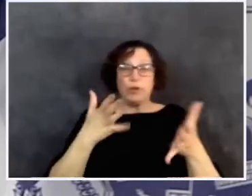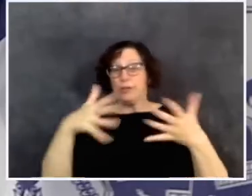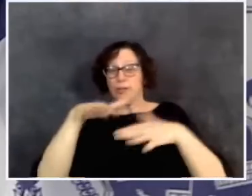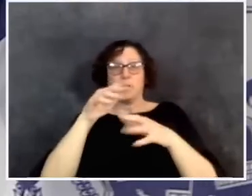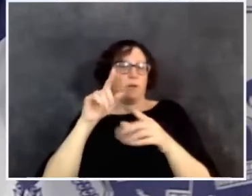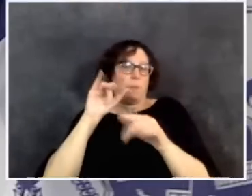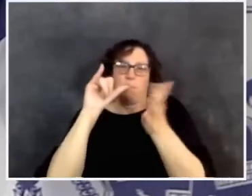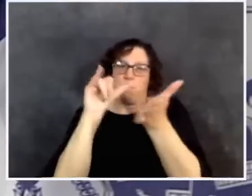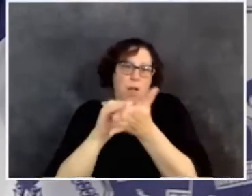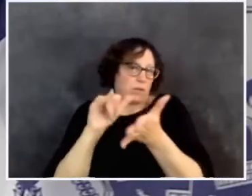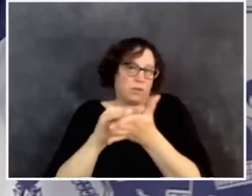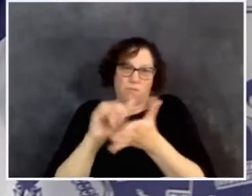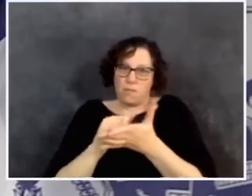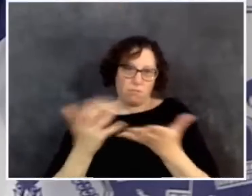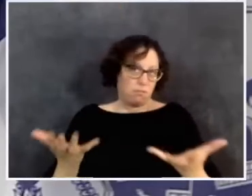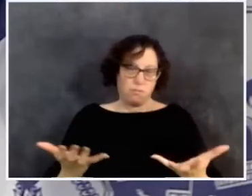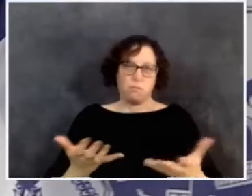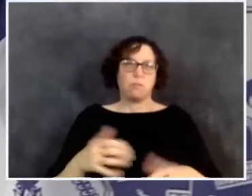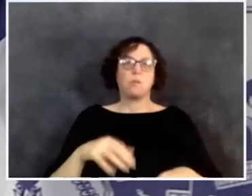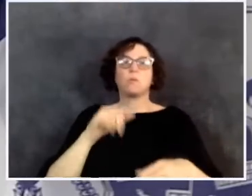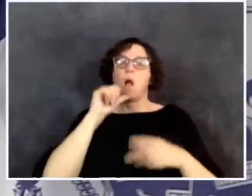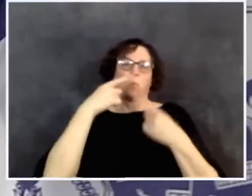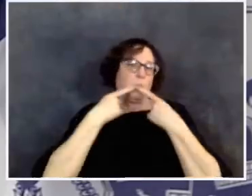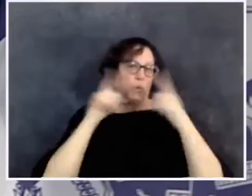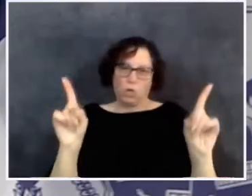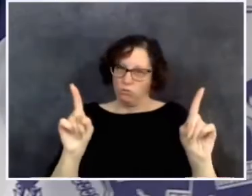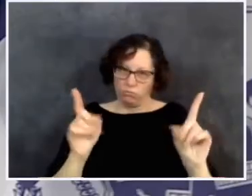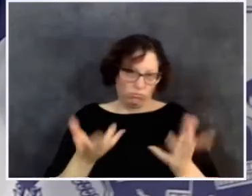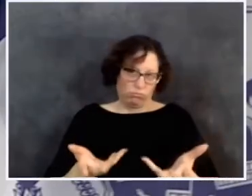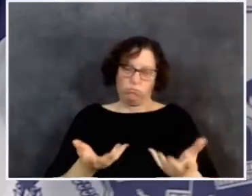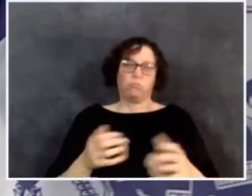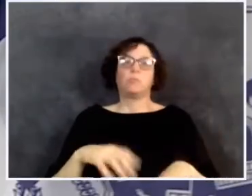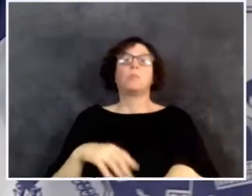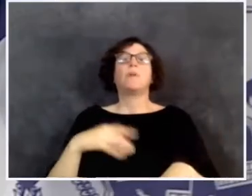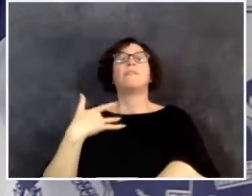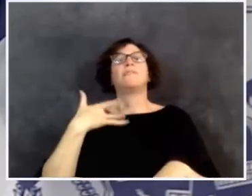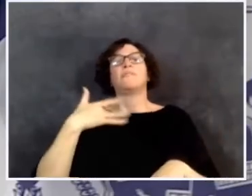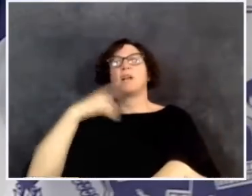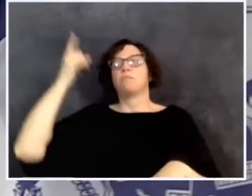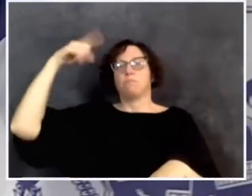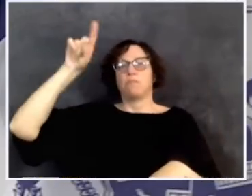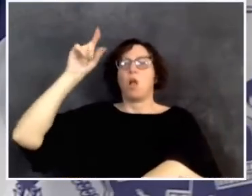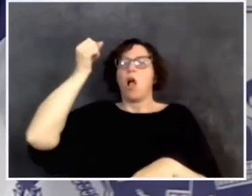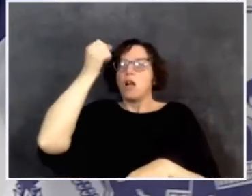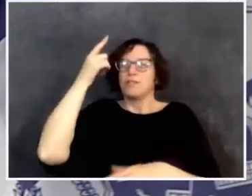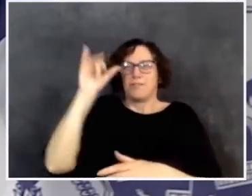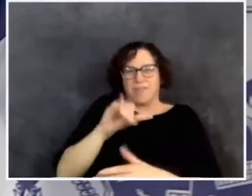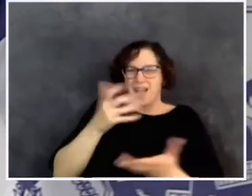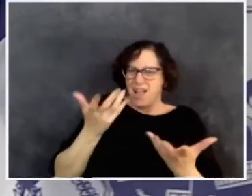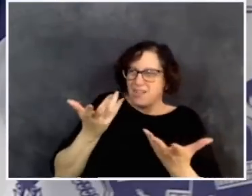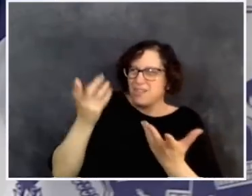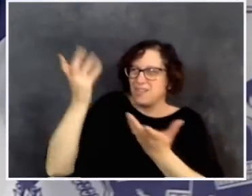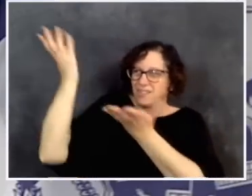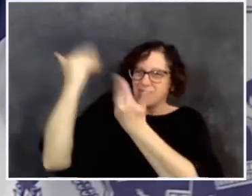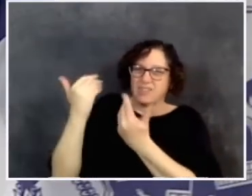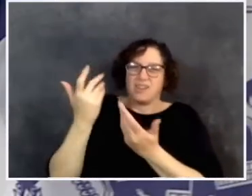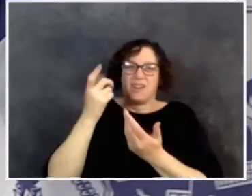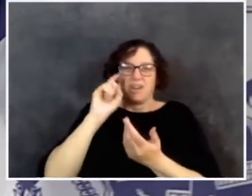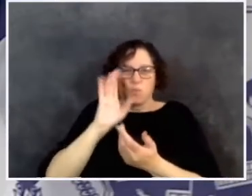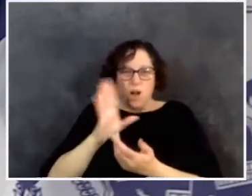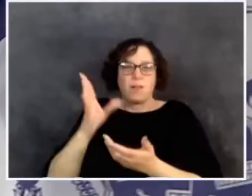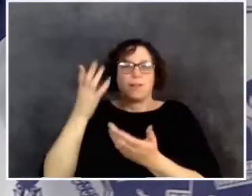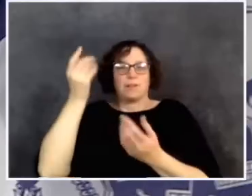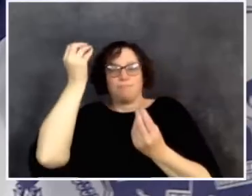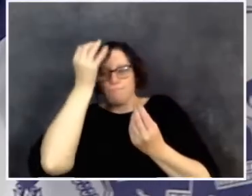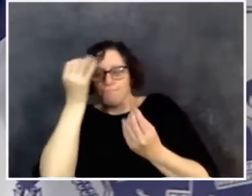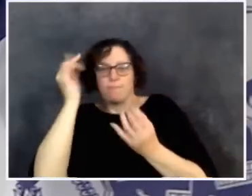work. And I think the sheer pragmatic reality will, sooner rather than later, become clear and overcome the ideology. The